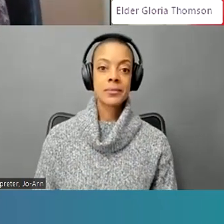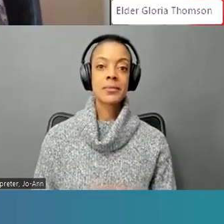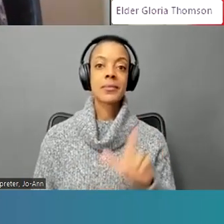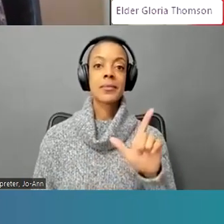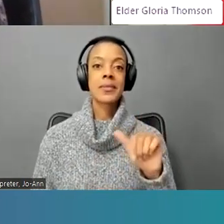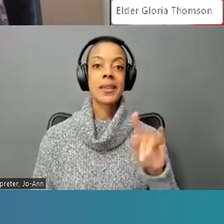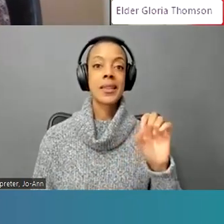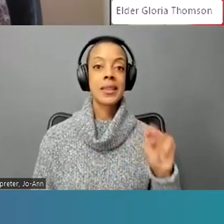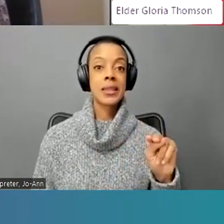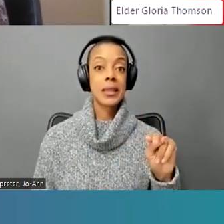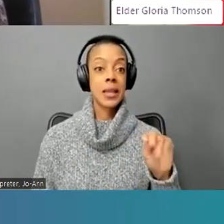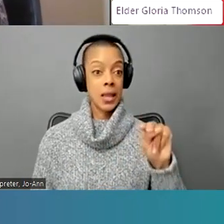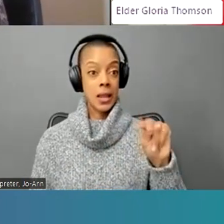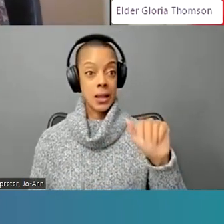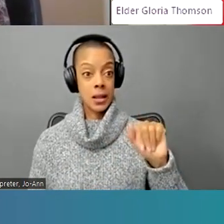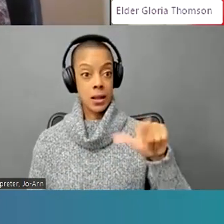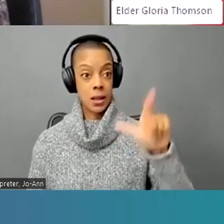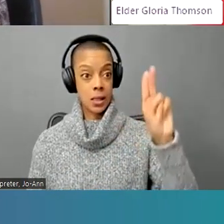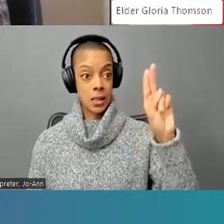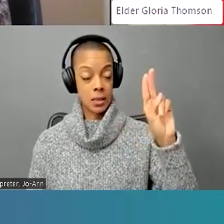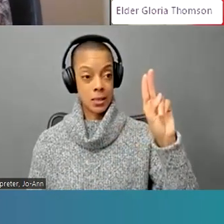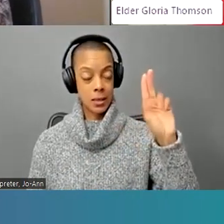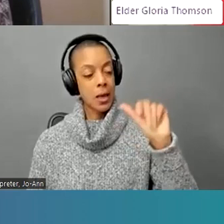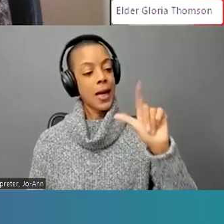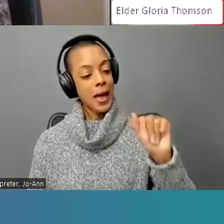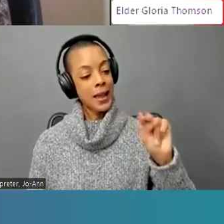Naulaq, is there anything you'd like to add to that question?